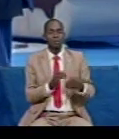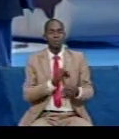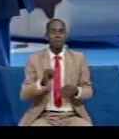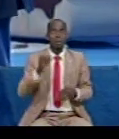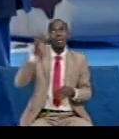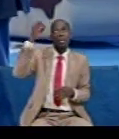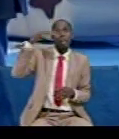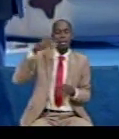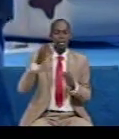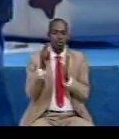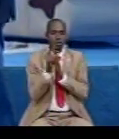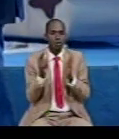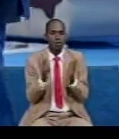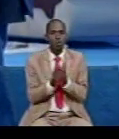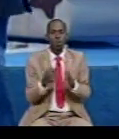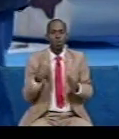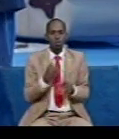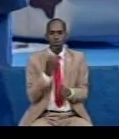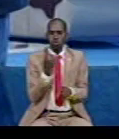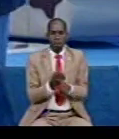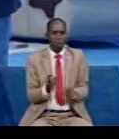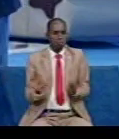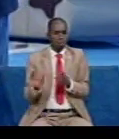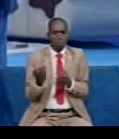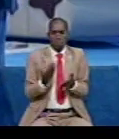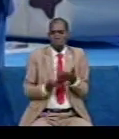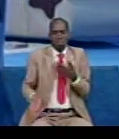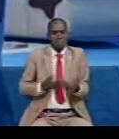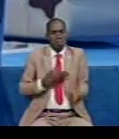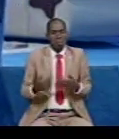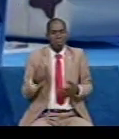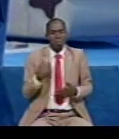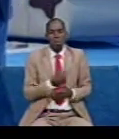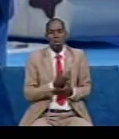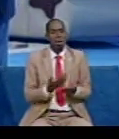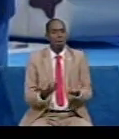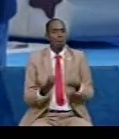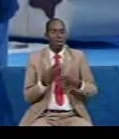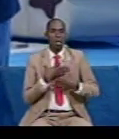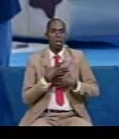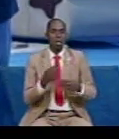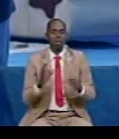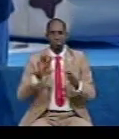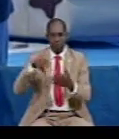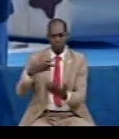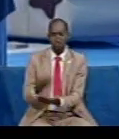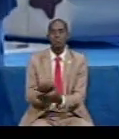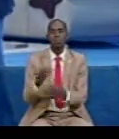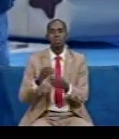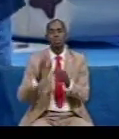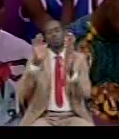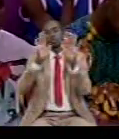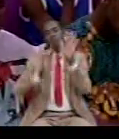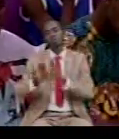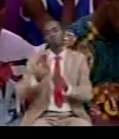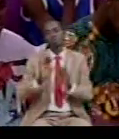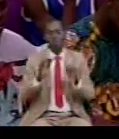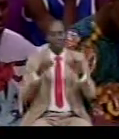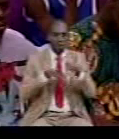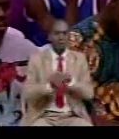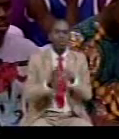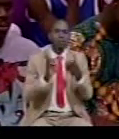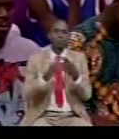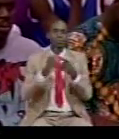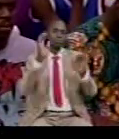we just did whatever we wanted to do. We got into trouble. They got into trouble.